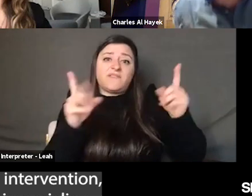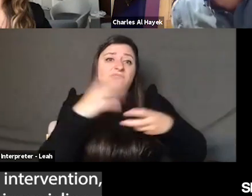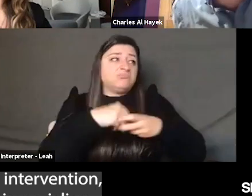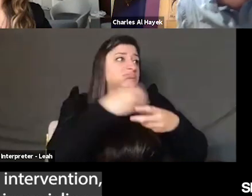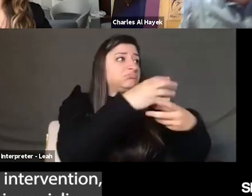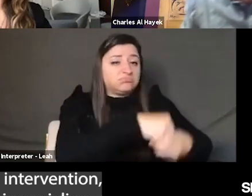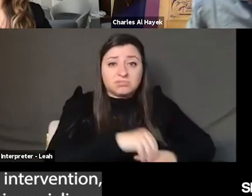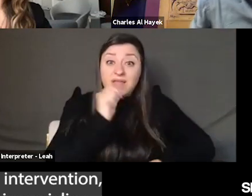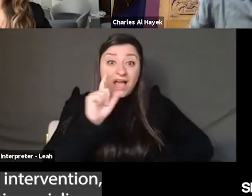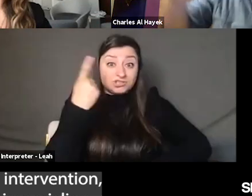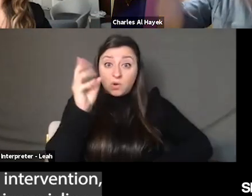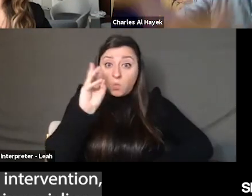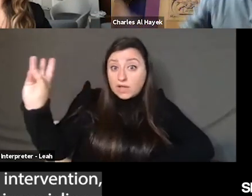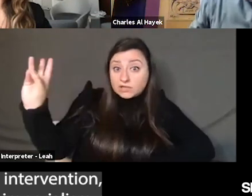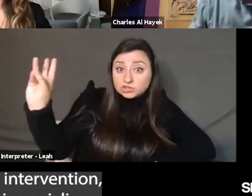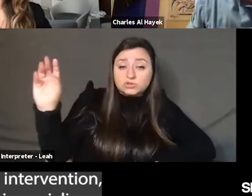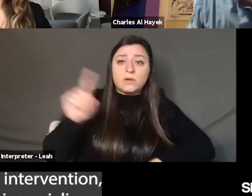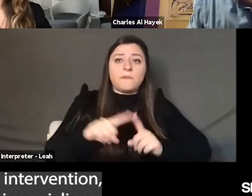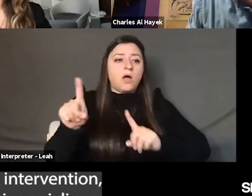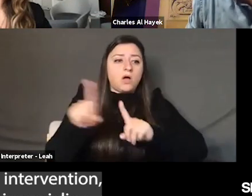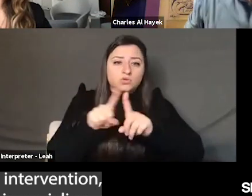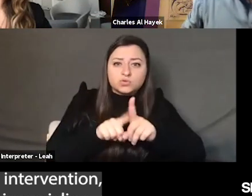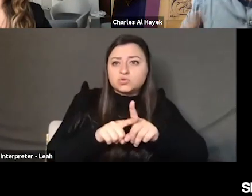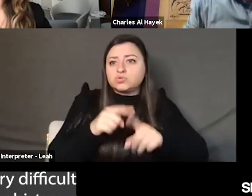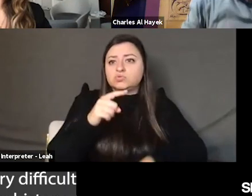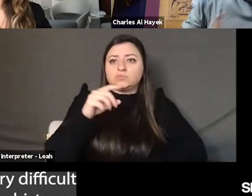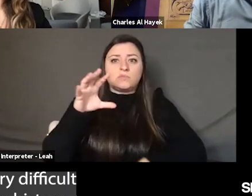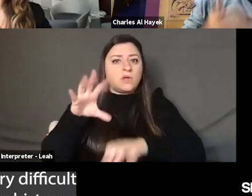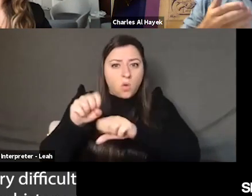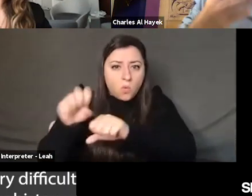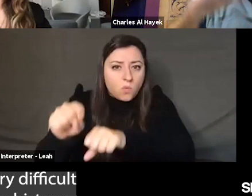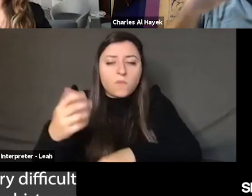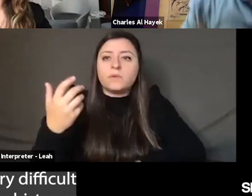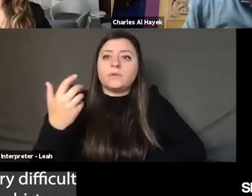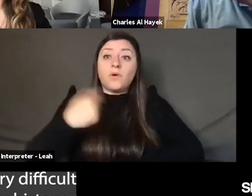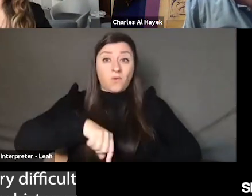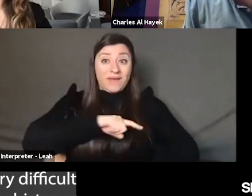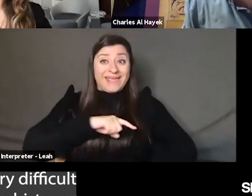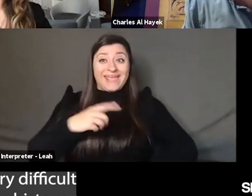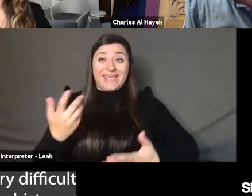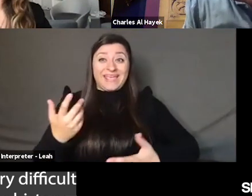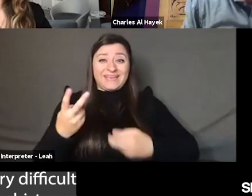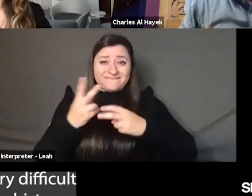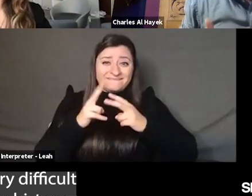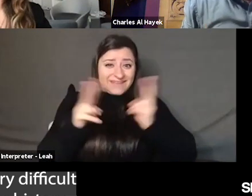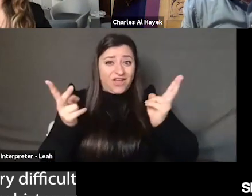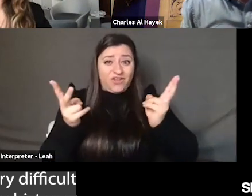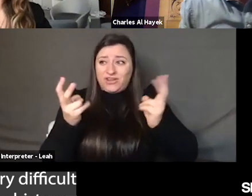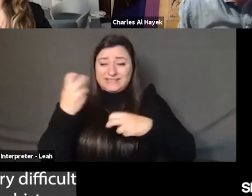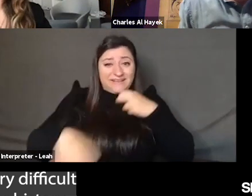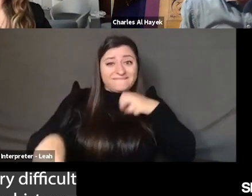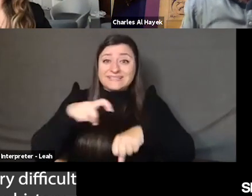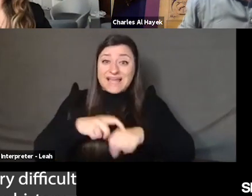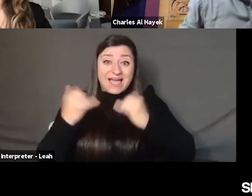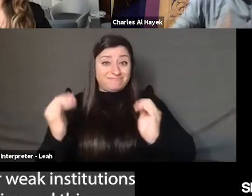only Western intervention, but also Iranian imperialism? We are at a very difficult period in